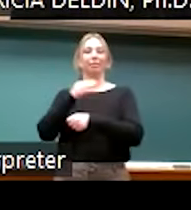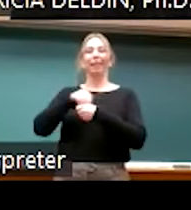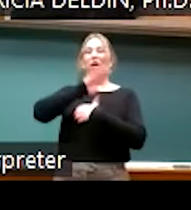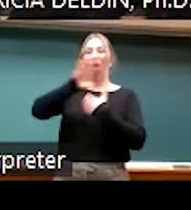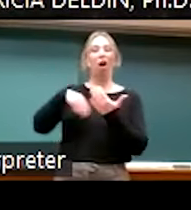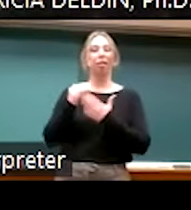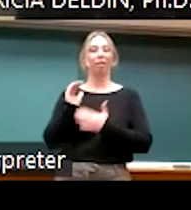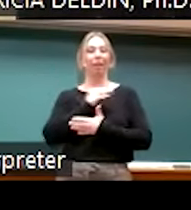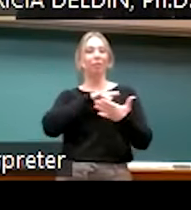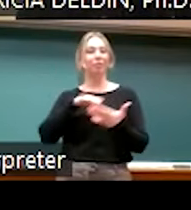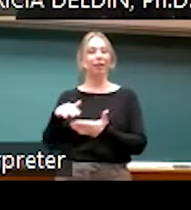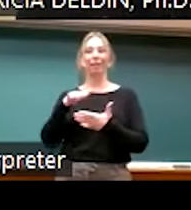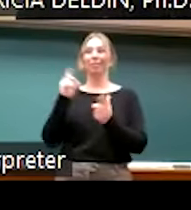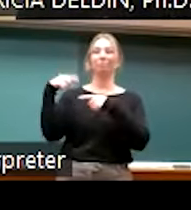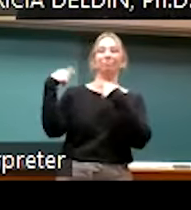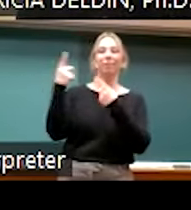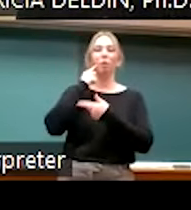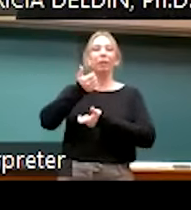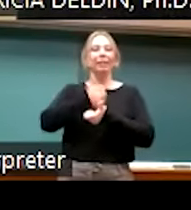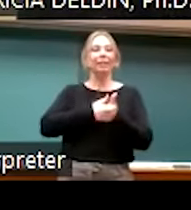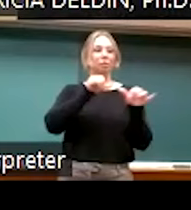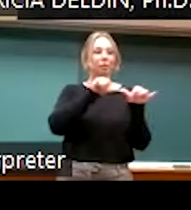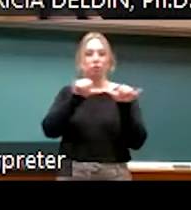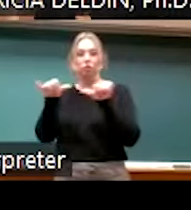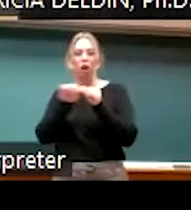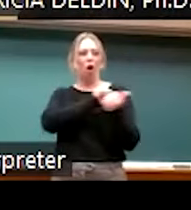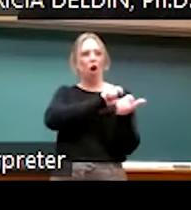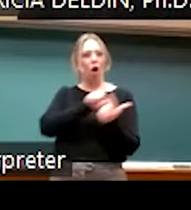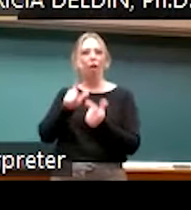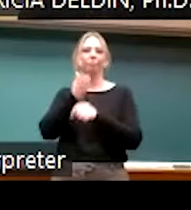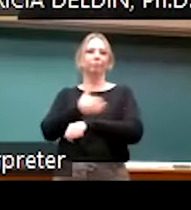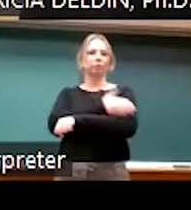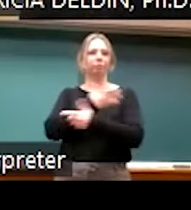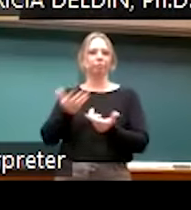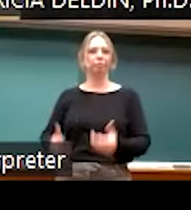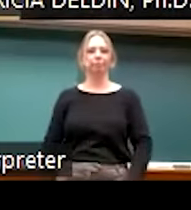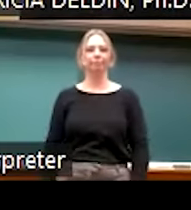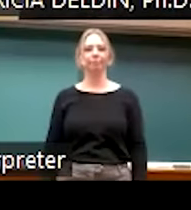in all of our studies across every single measure that we're taking and that we've looked at so far.